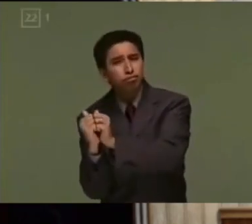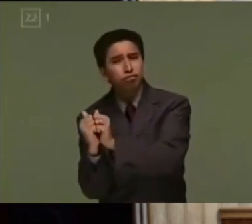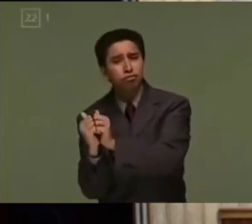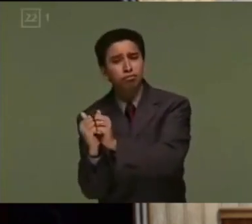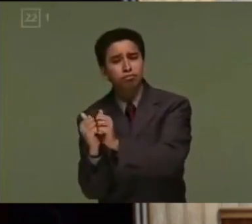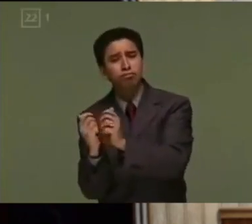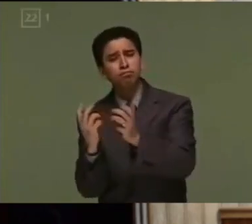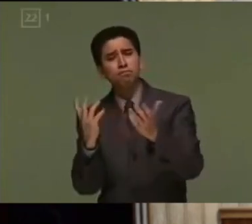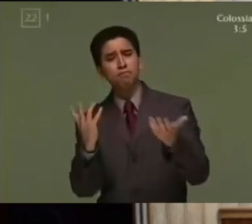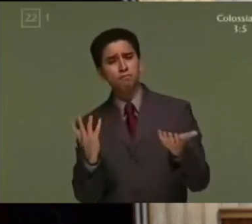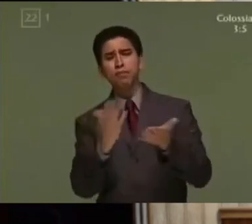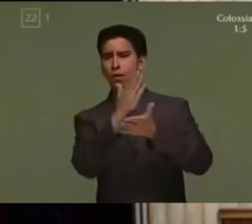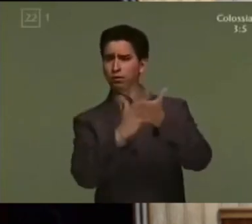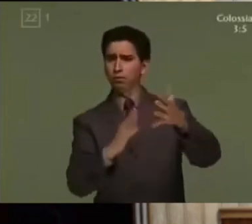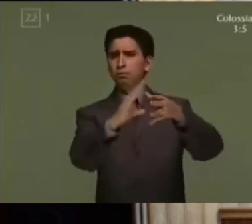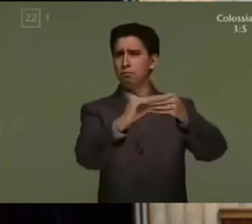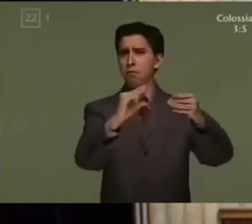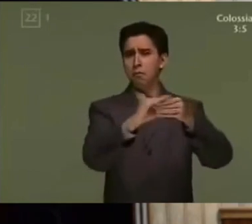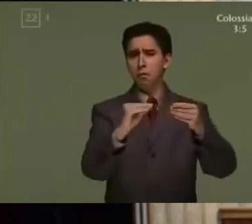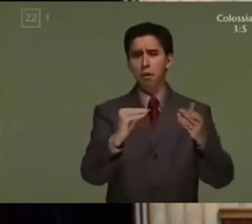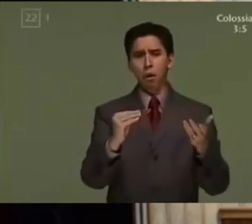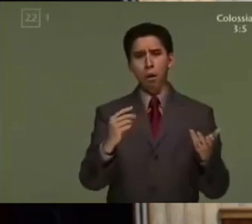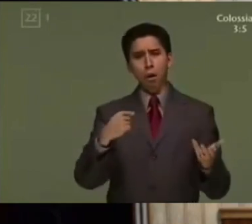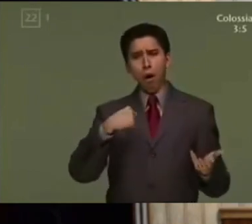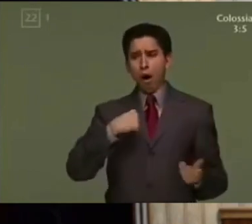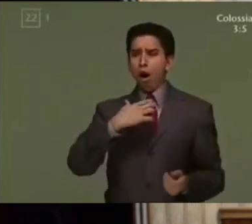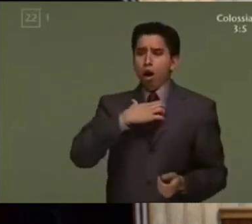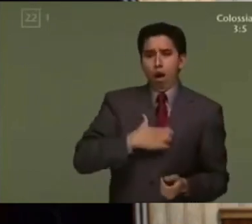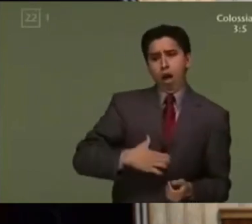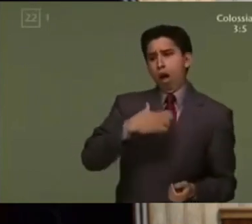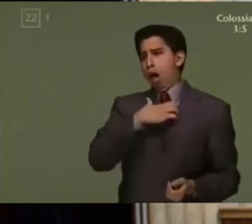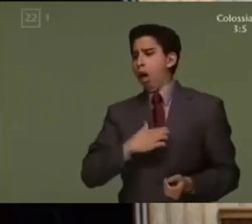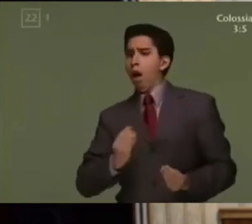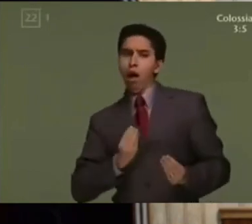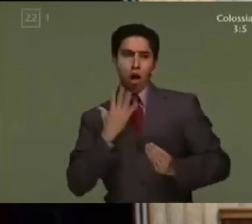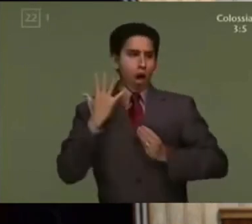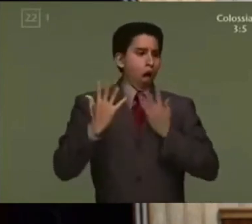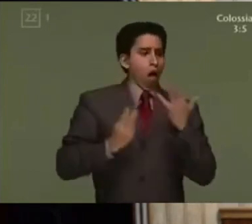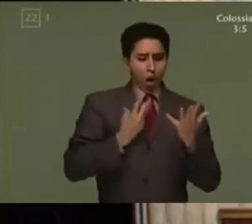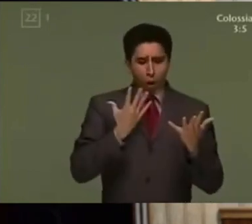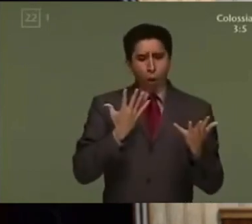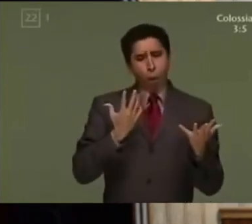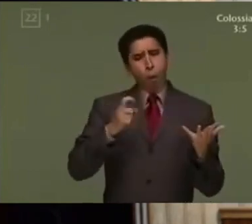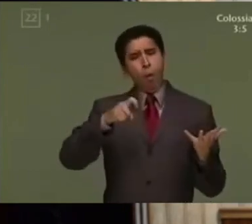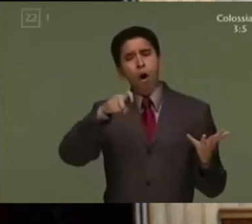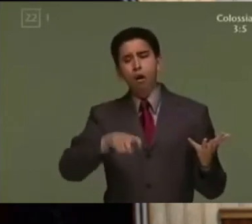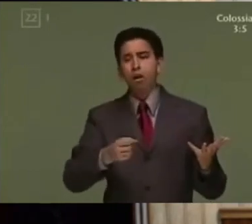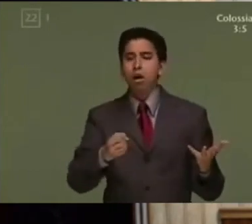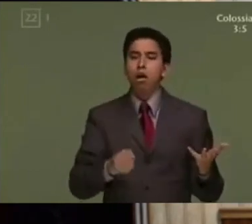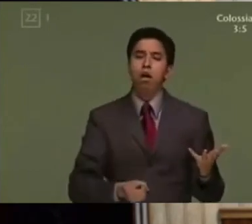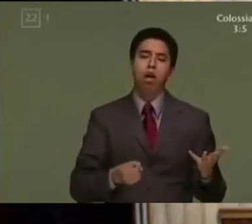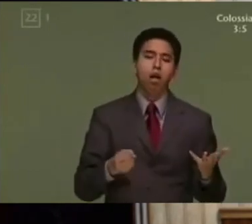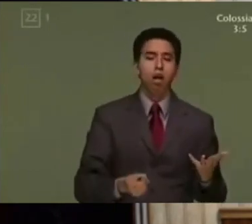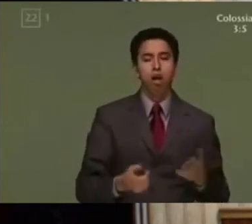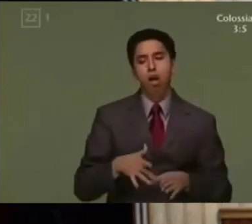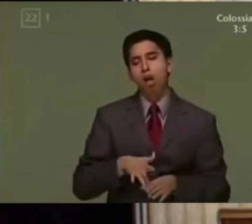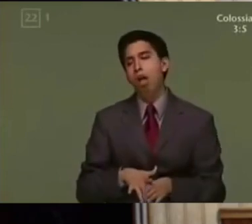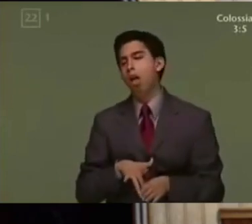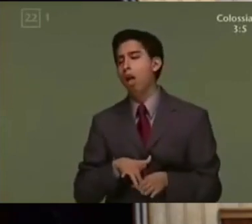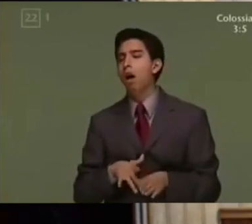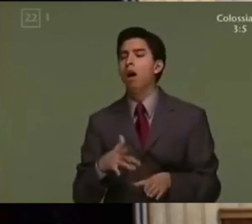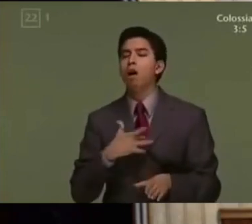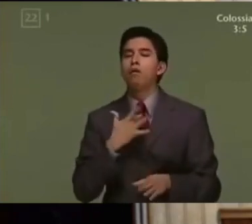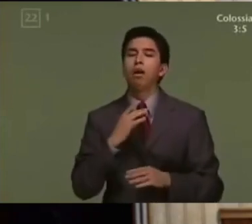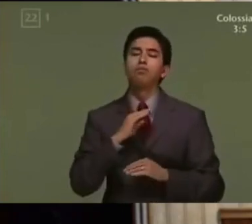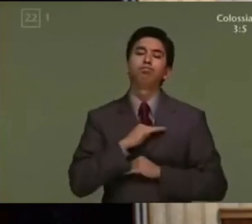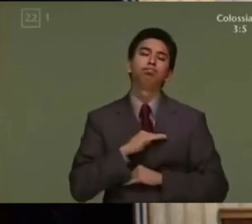punked by Jehovah. And you got punked by Jehovah. And you got punked by Jehovah. If you had any intelligence, you'd be